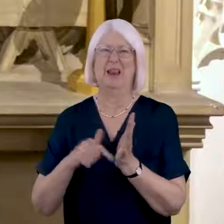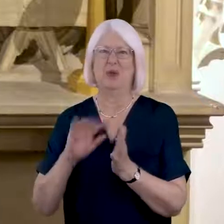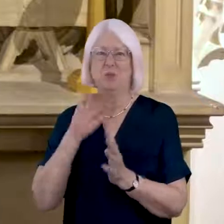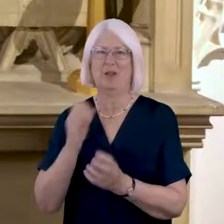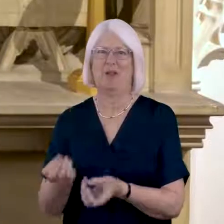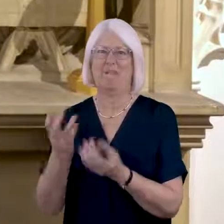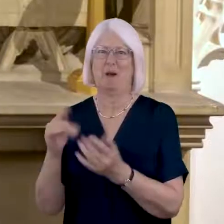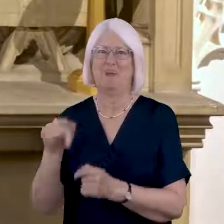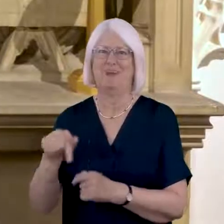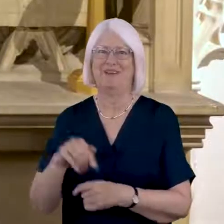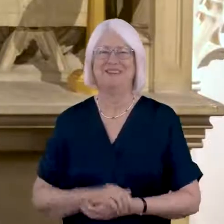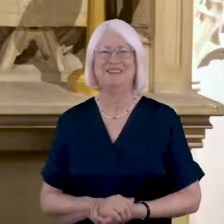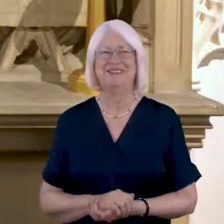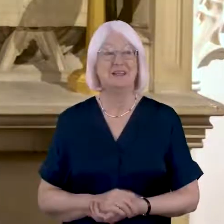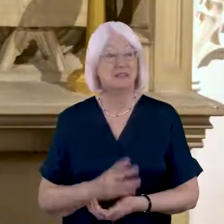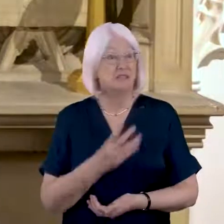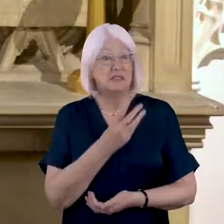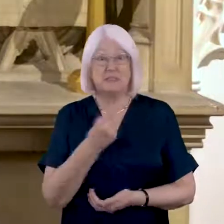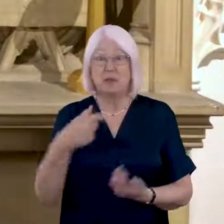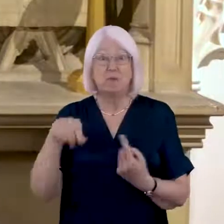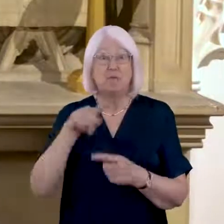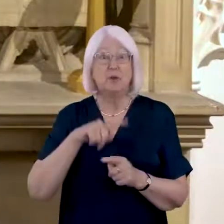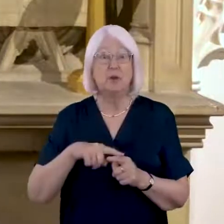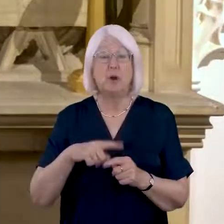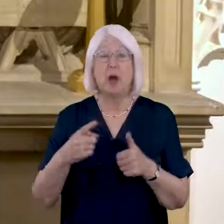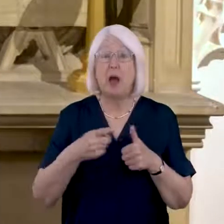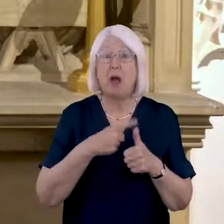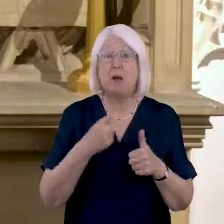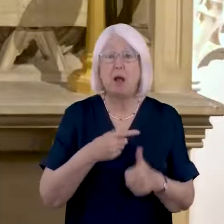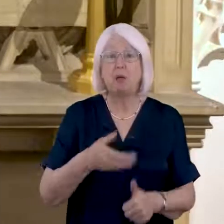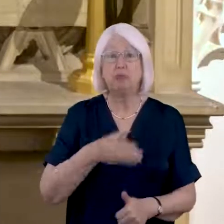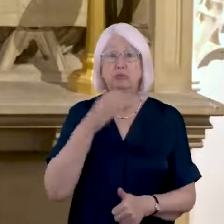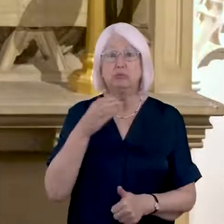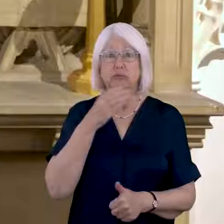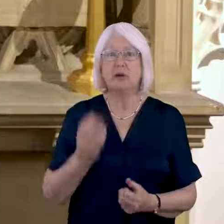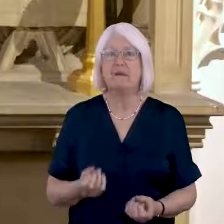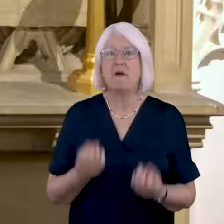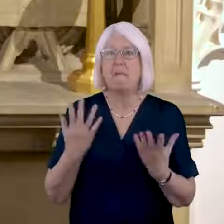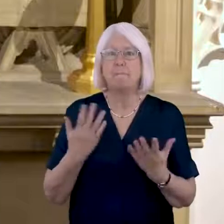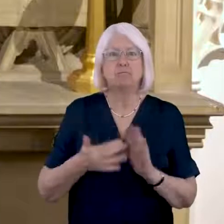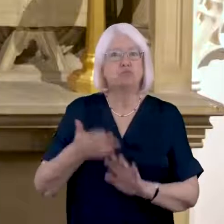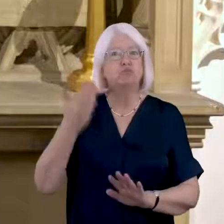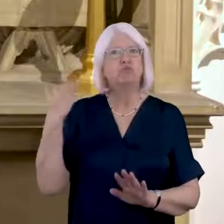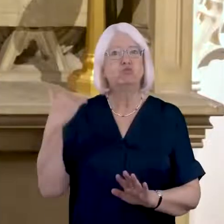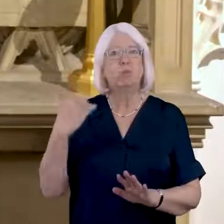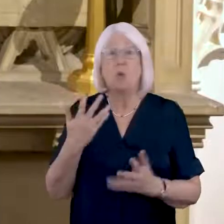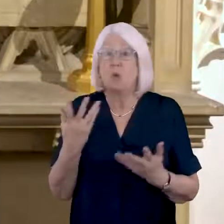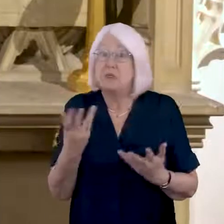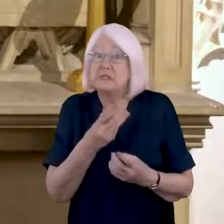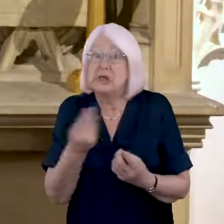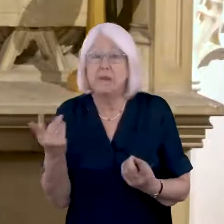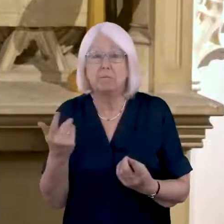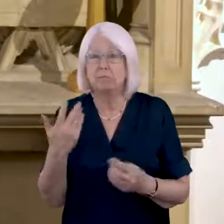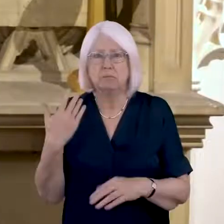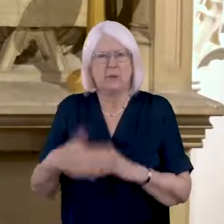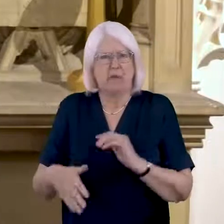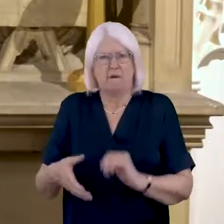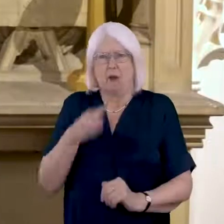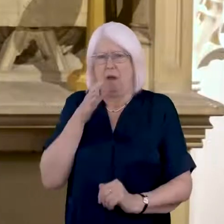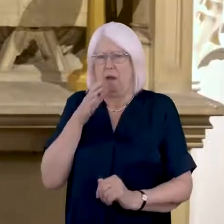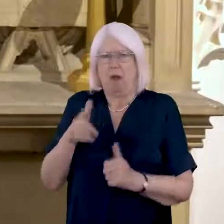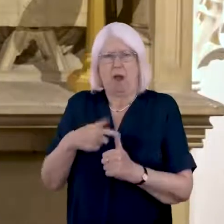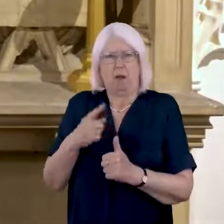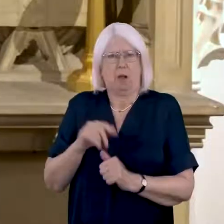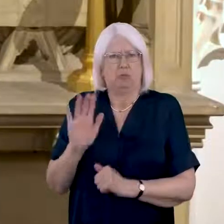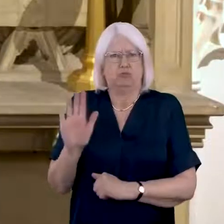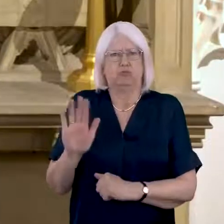Some of you will have given up alcohol many years ago, or never drunk at all, of course. There is something deeply cultural